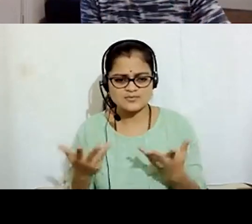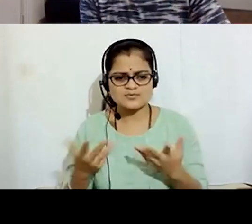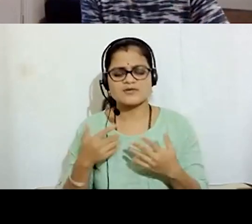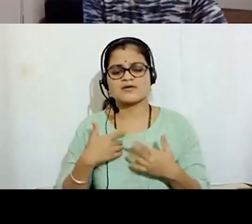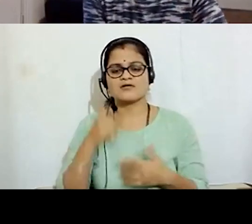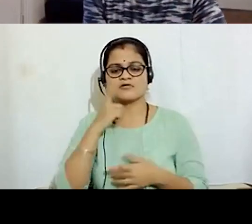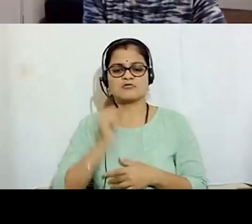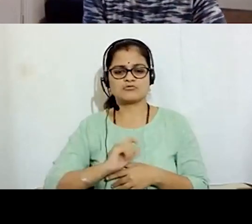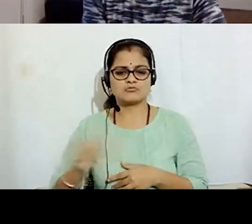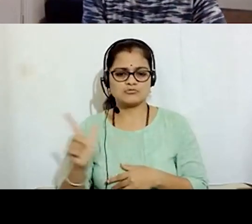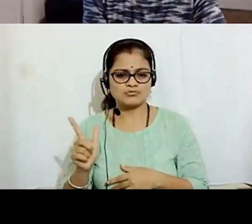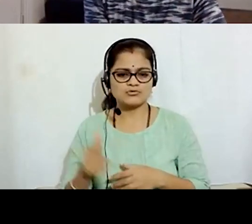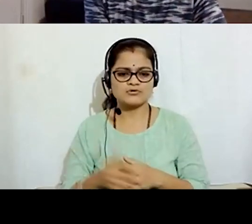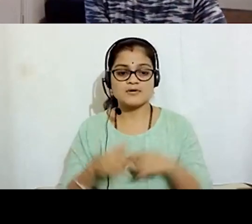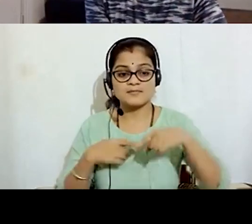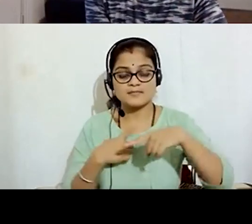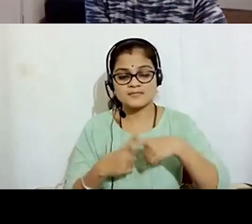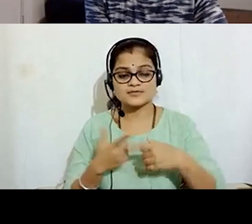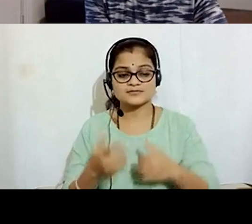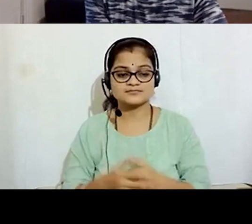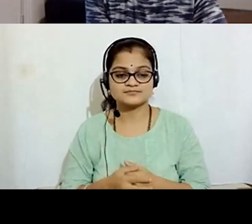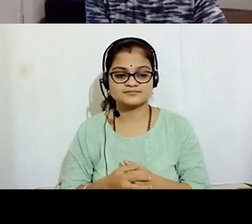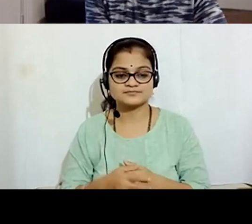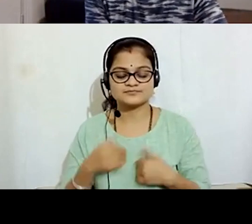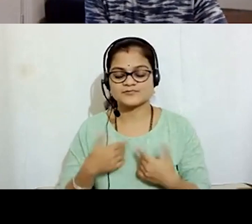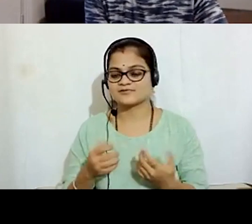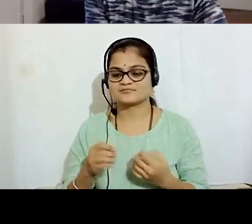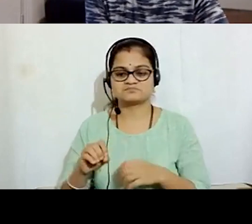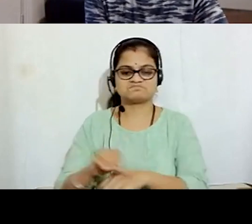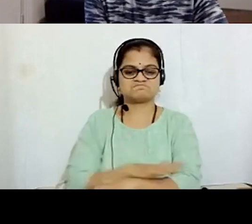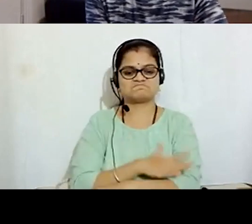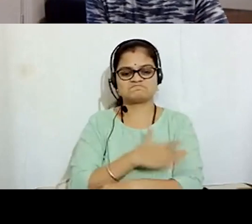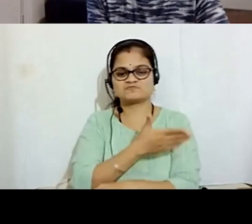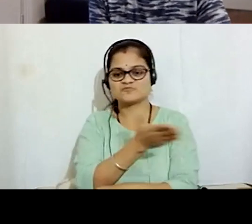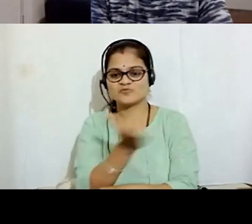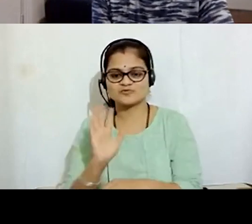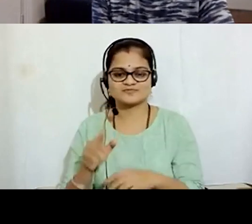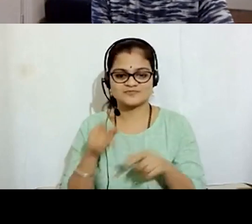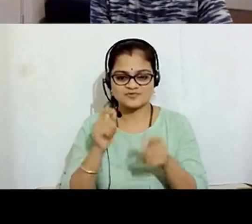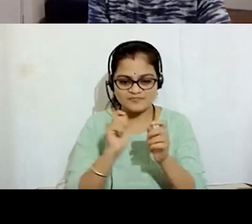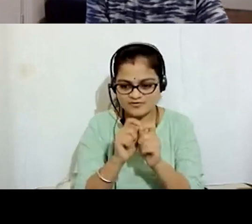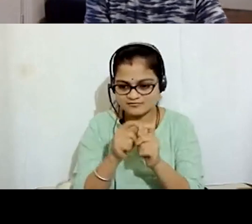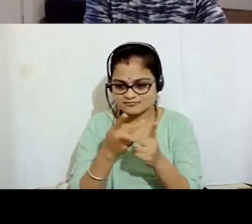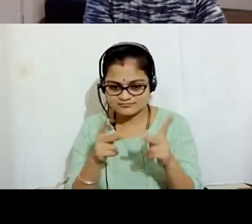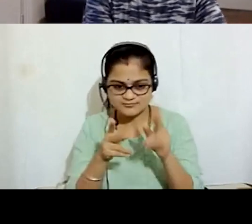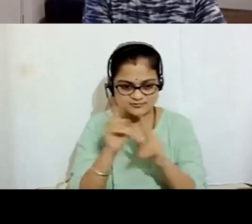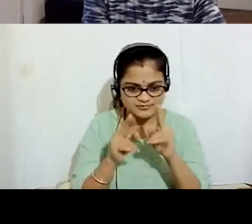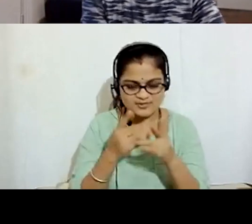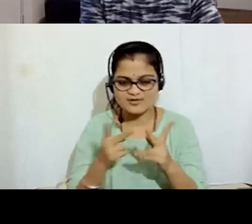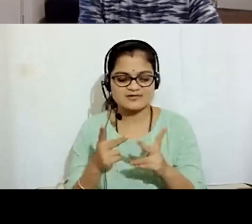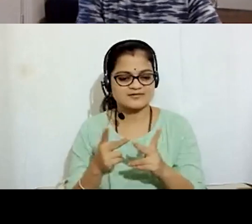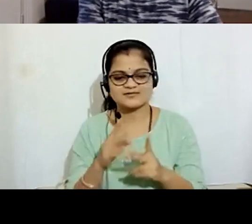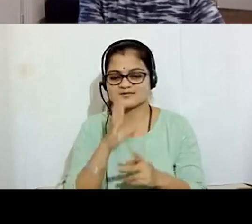its own way, and I really was impressed by all of you guys' work and really